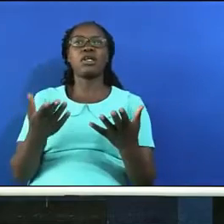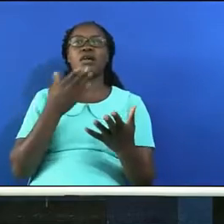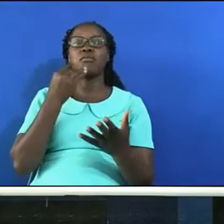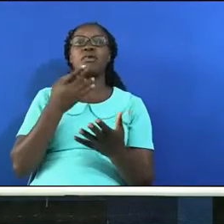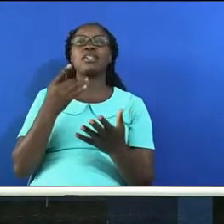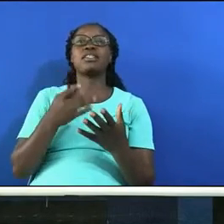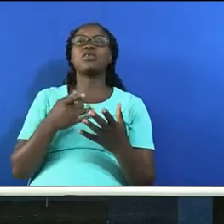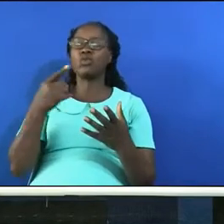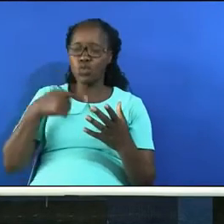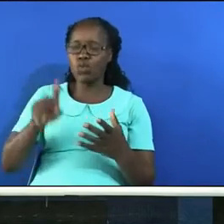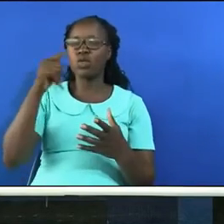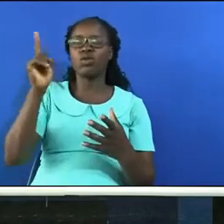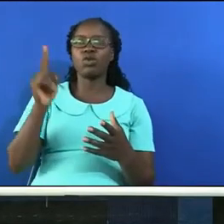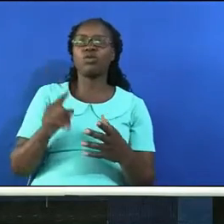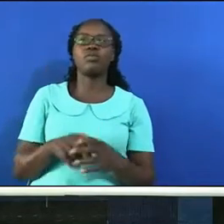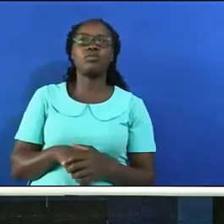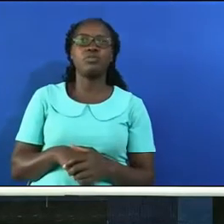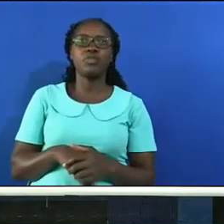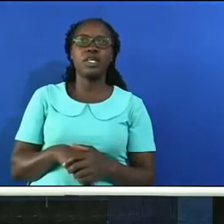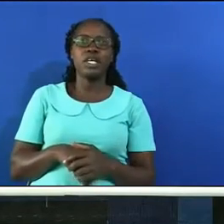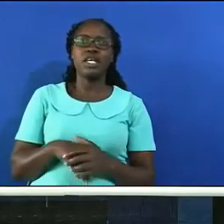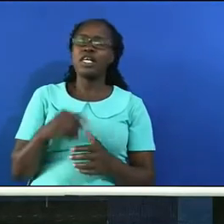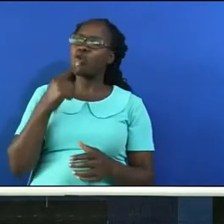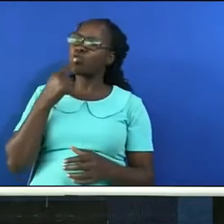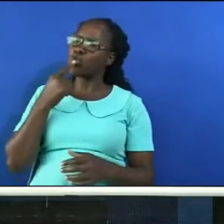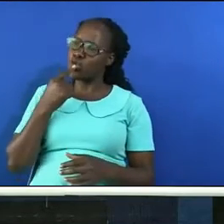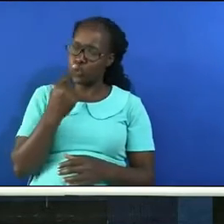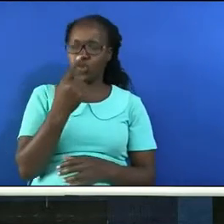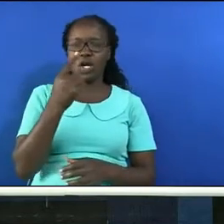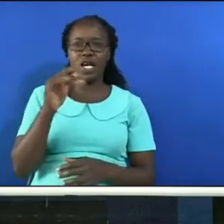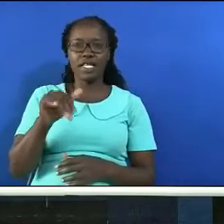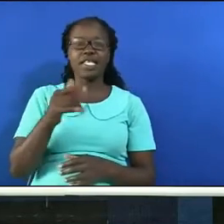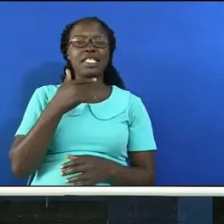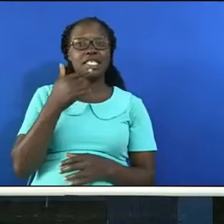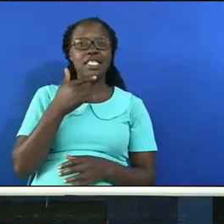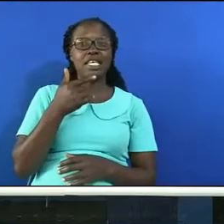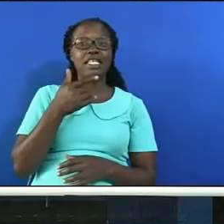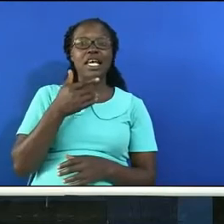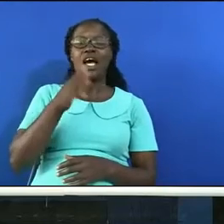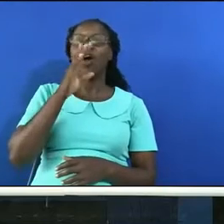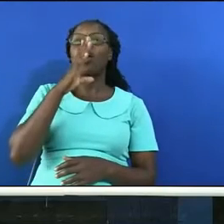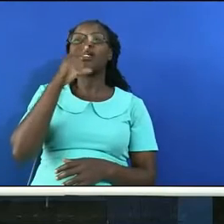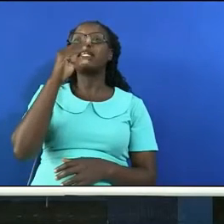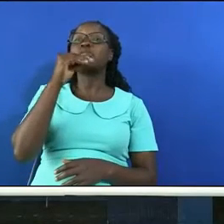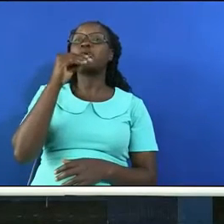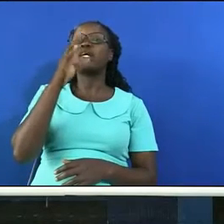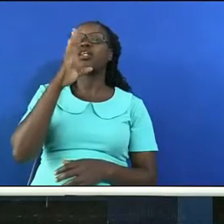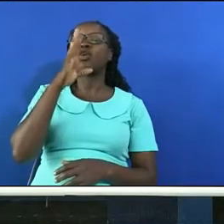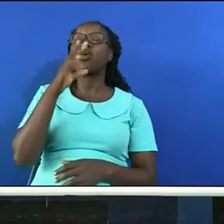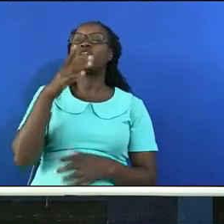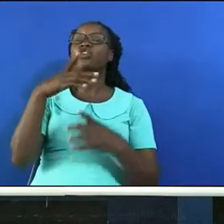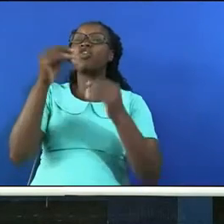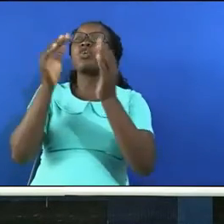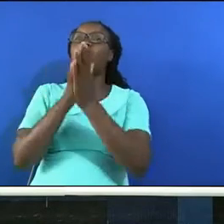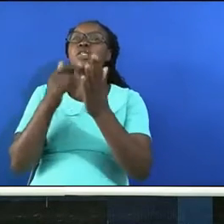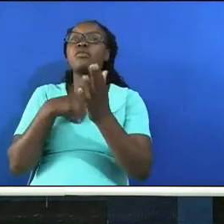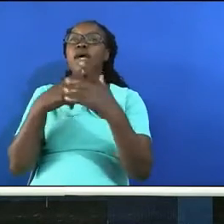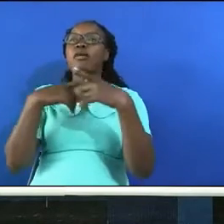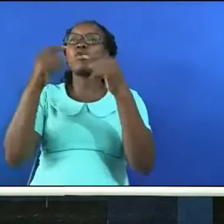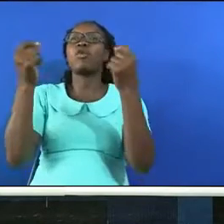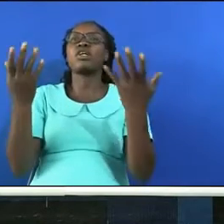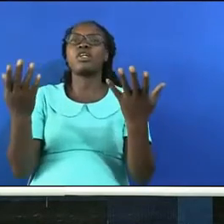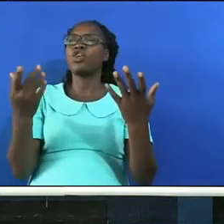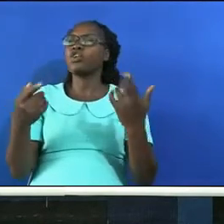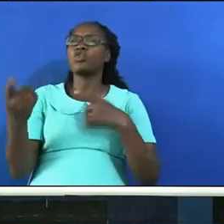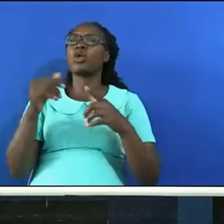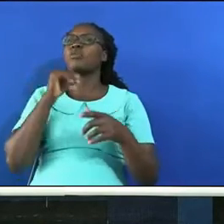man will go by himself. He was so convinced that he said, God has spoken. God is going with me. I'm gone. Are